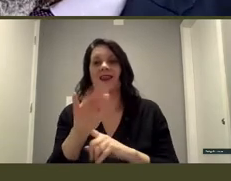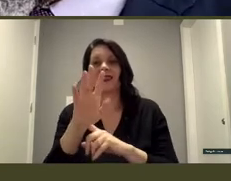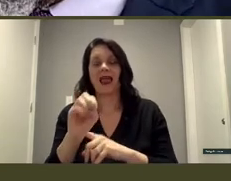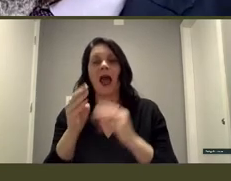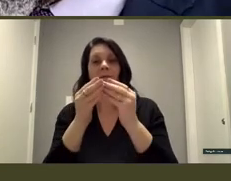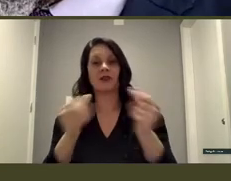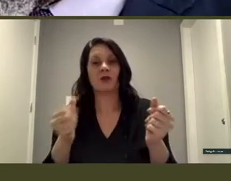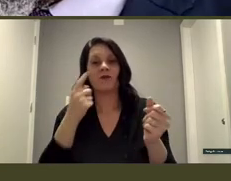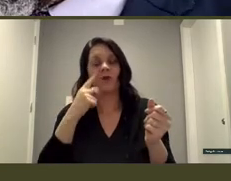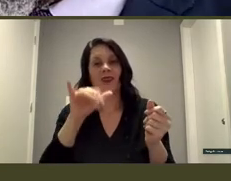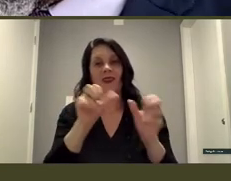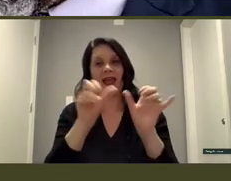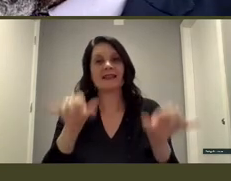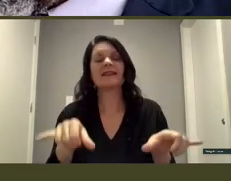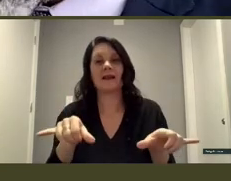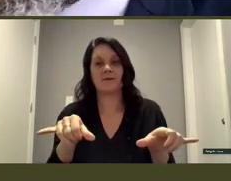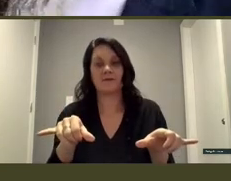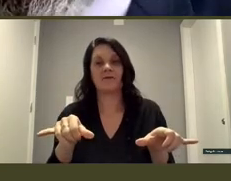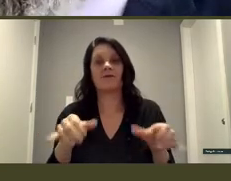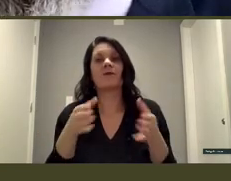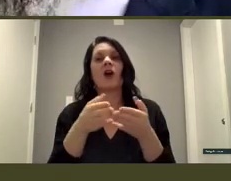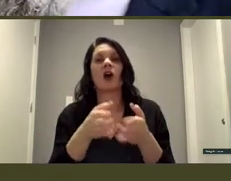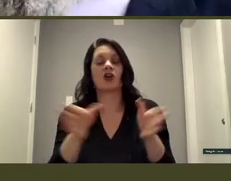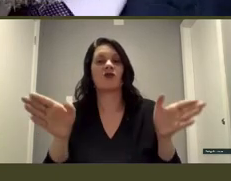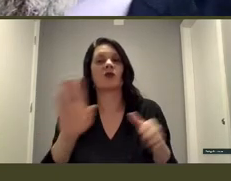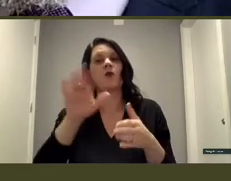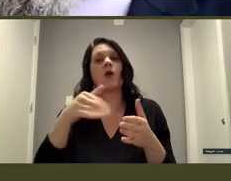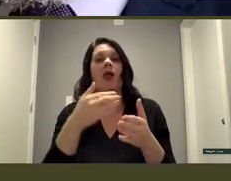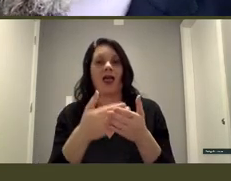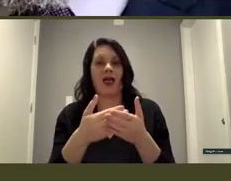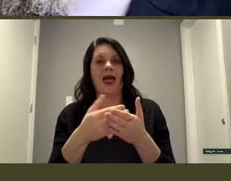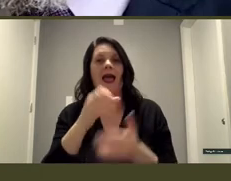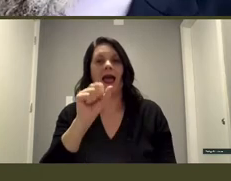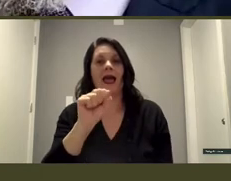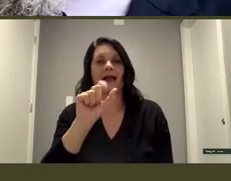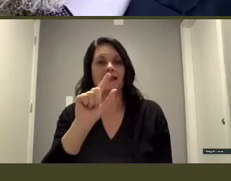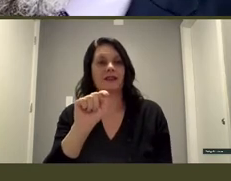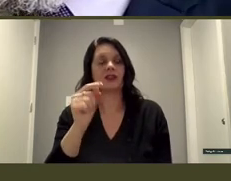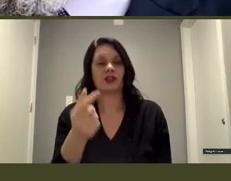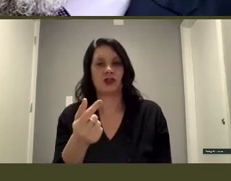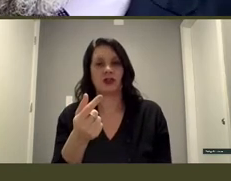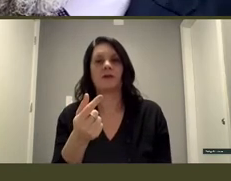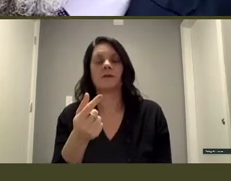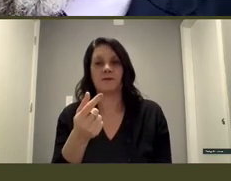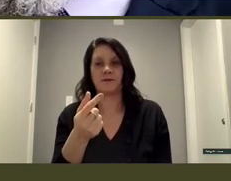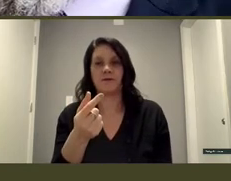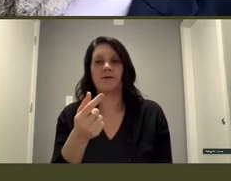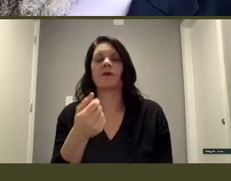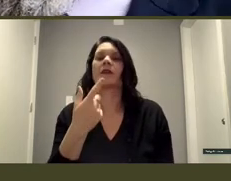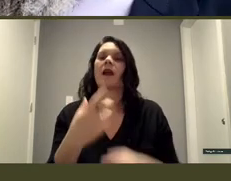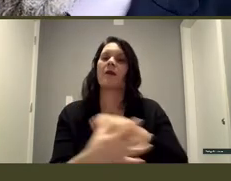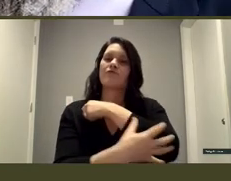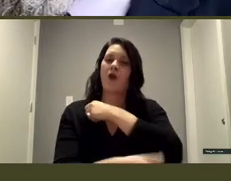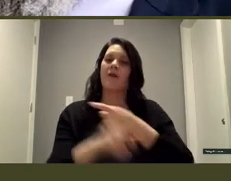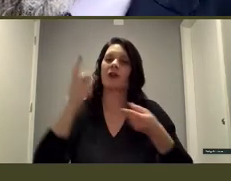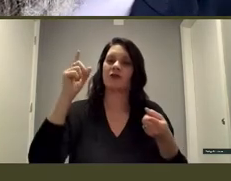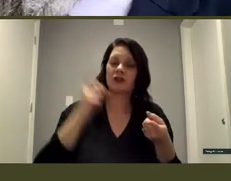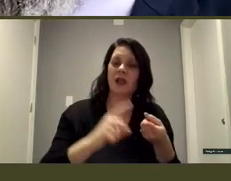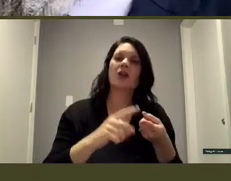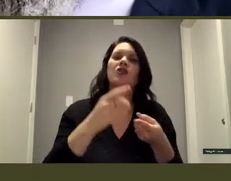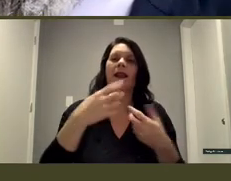systemic level across all SDGs, whether it is social, women's empowerment, to the poverty reductions, health